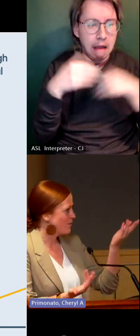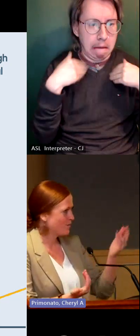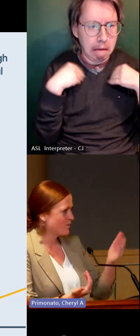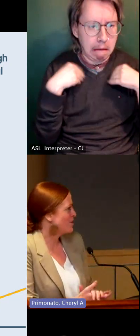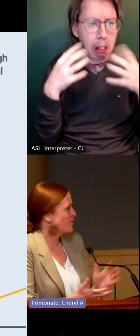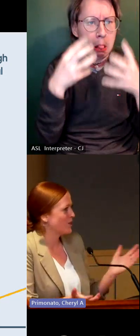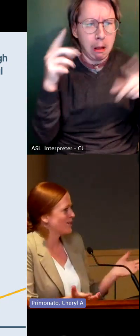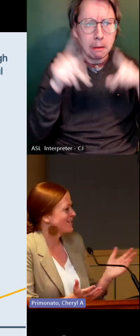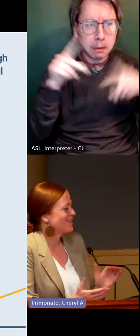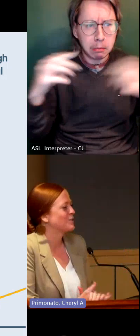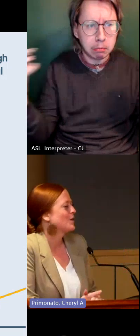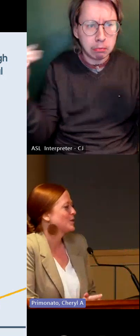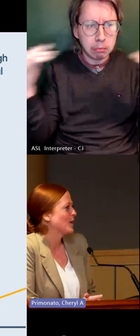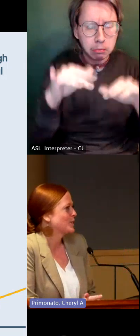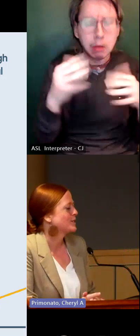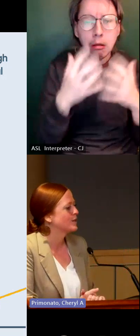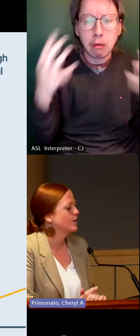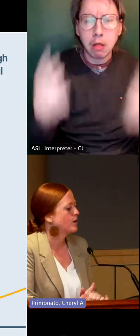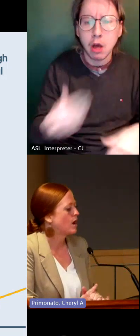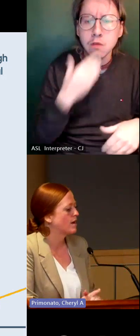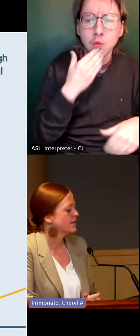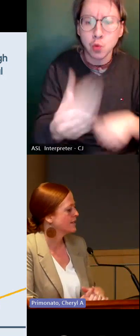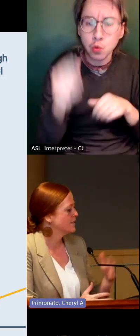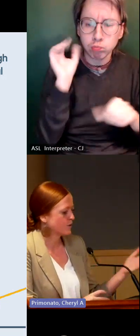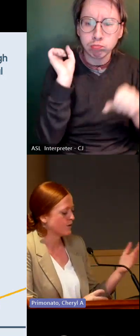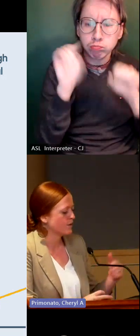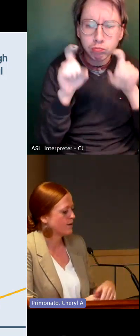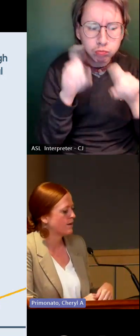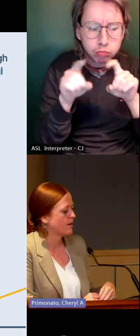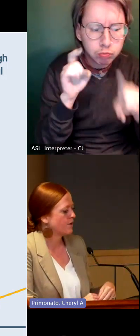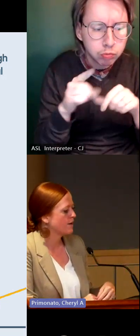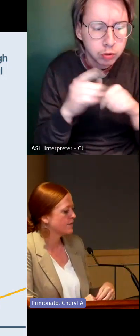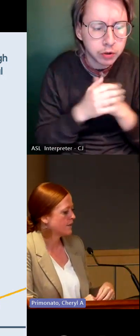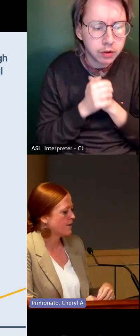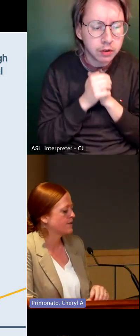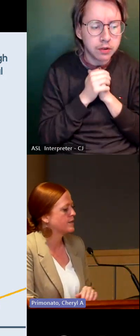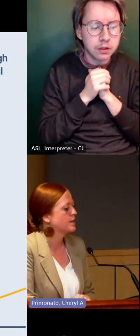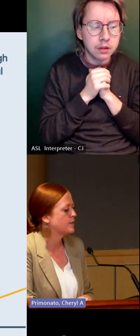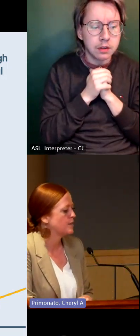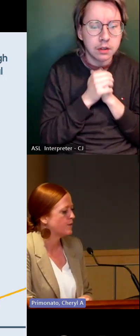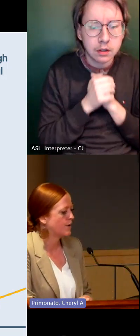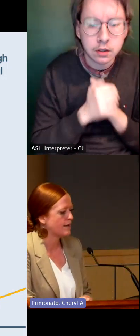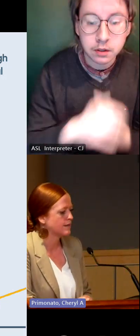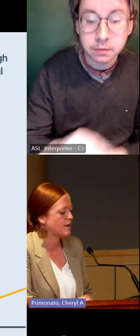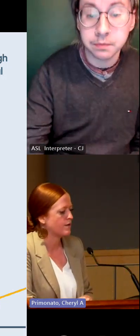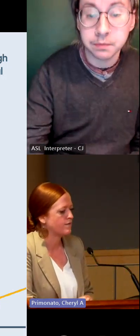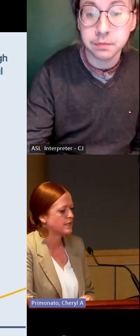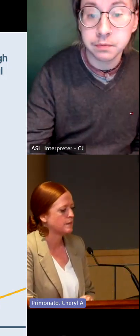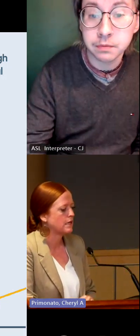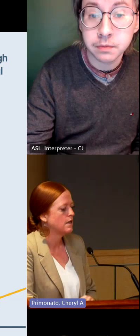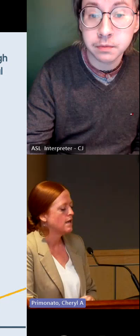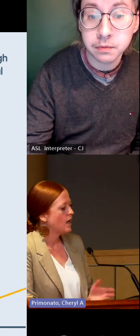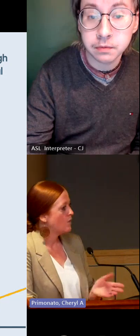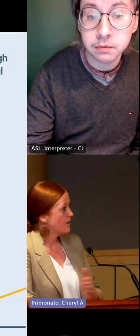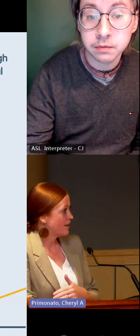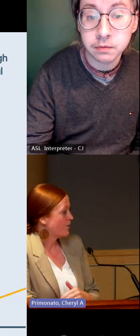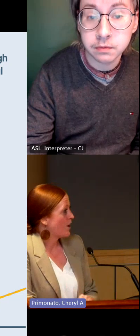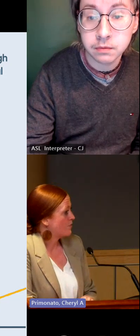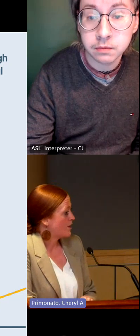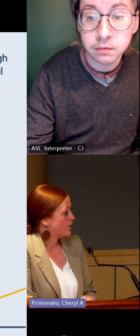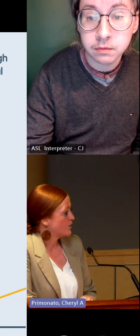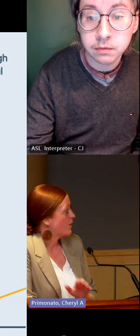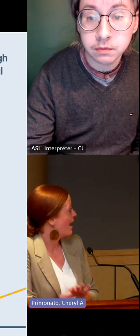about some of these projects as well as projects that are not on this list or other areas of the light rail system that people are asking about investment in. We